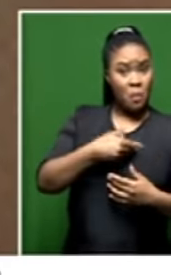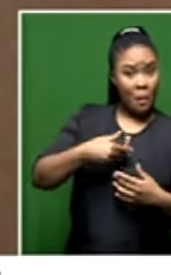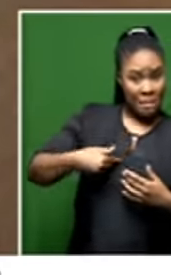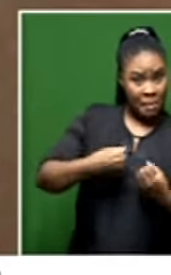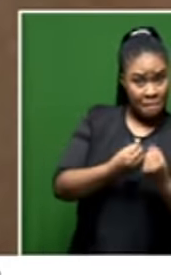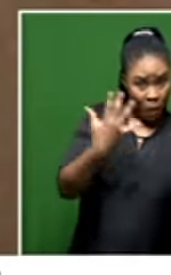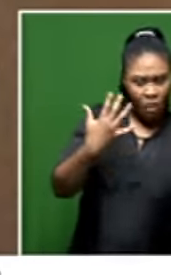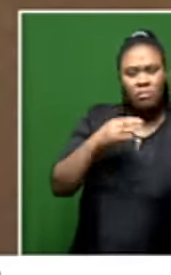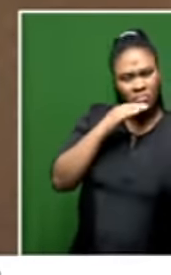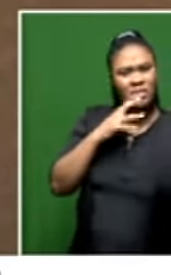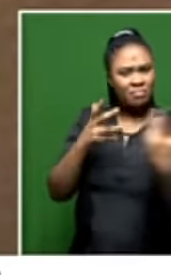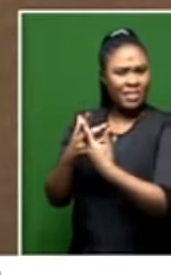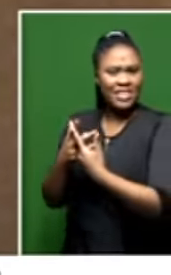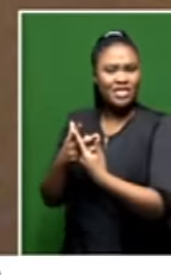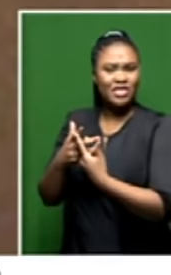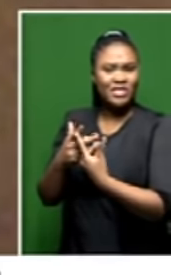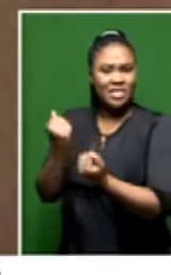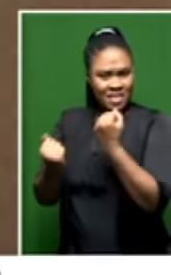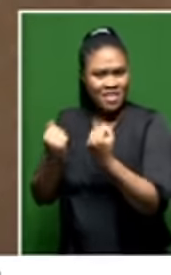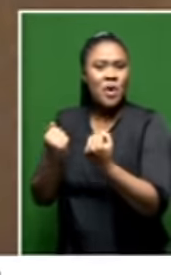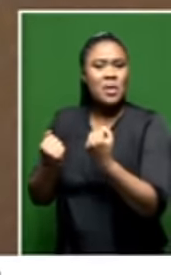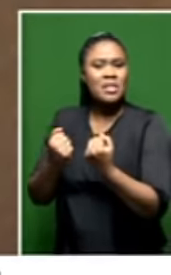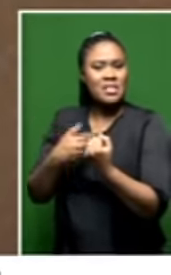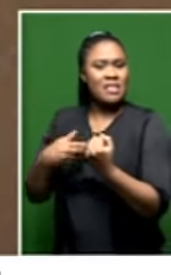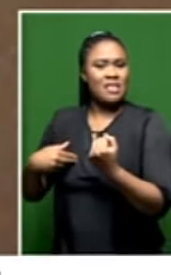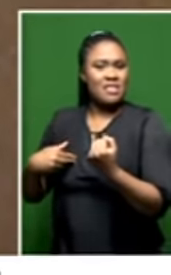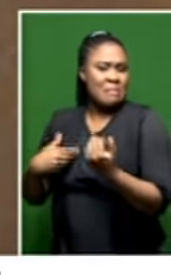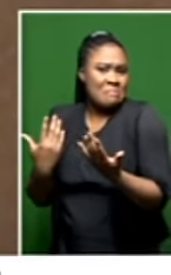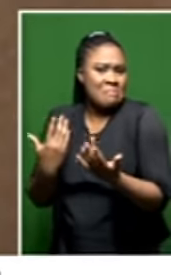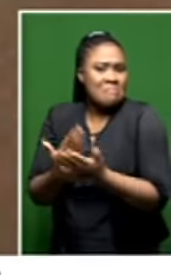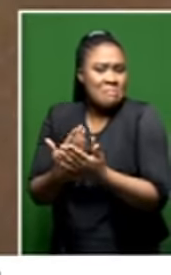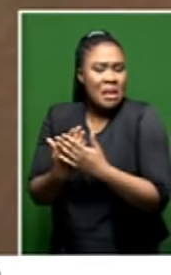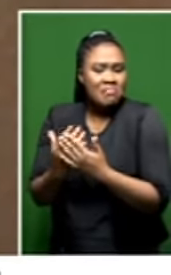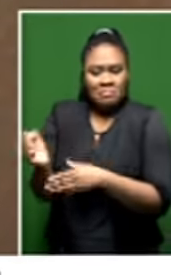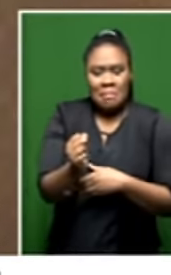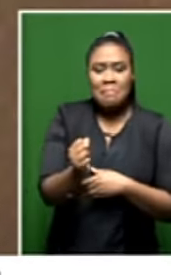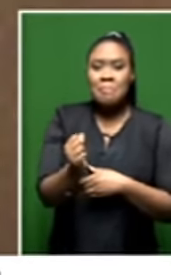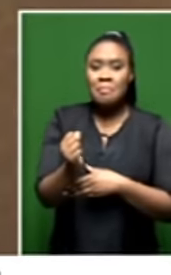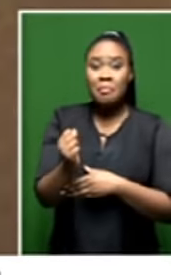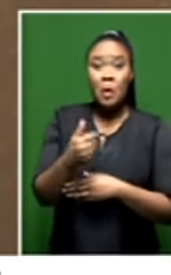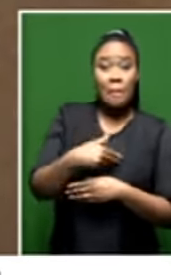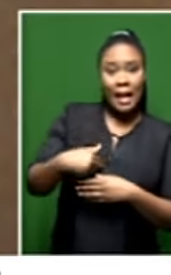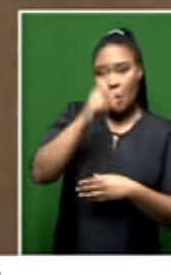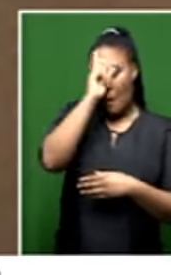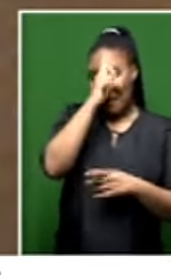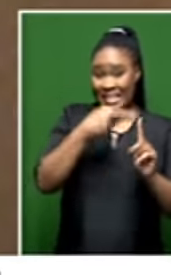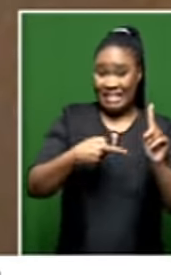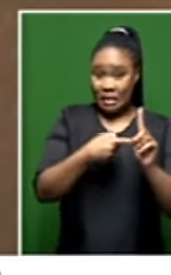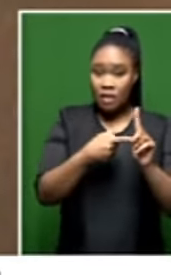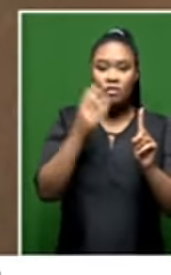is made up mostly of women, of black women. So a black woman Chief Justice makes sense. But the other